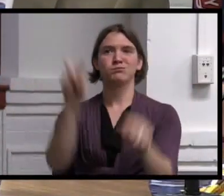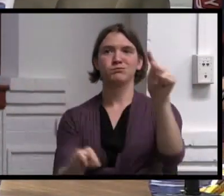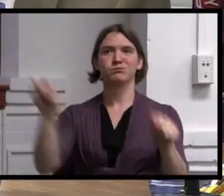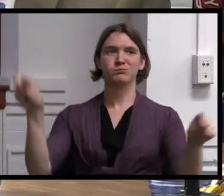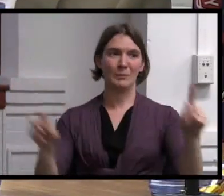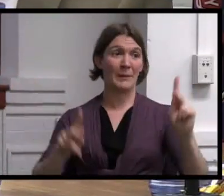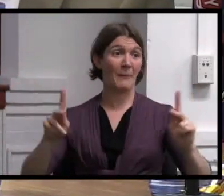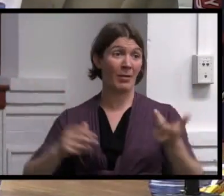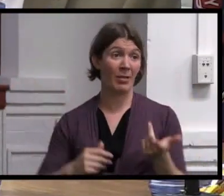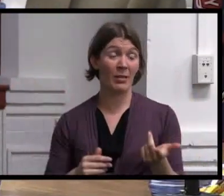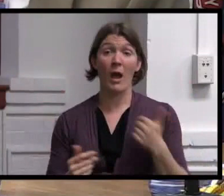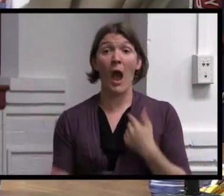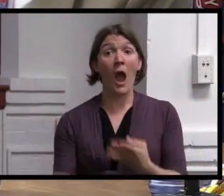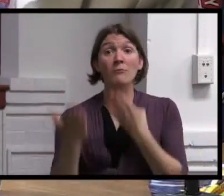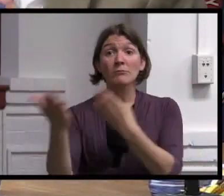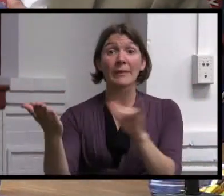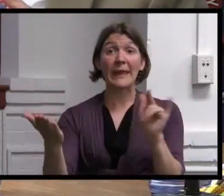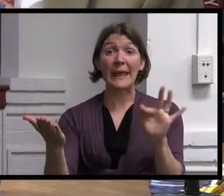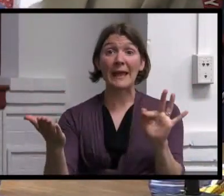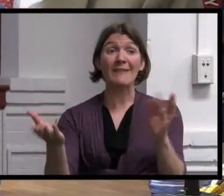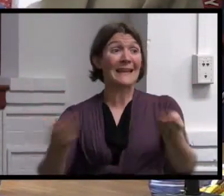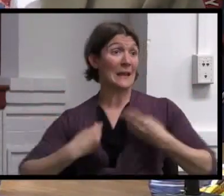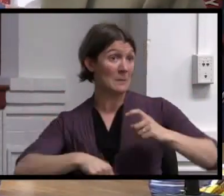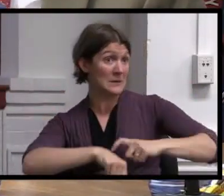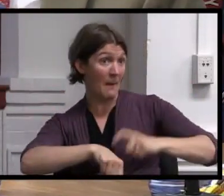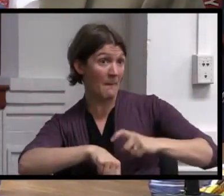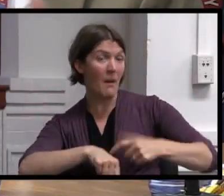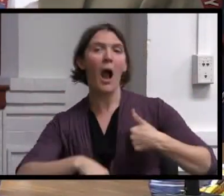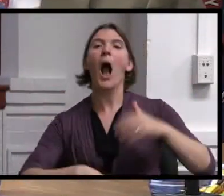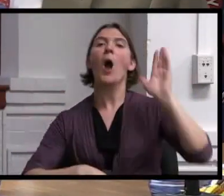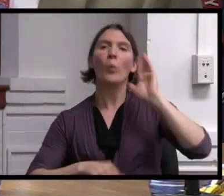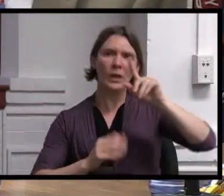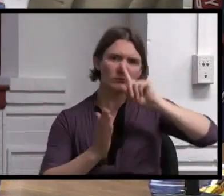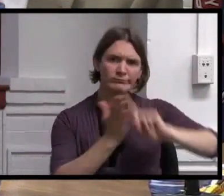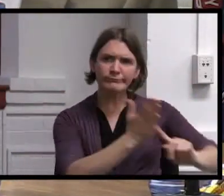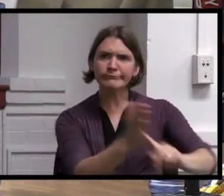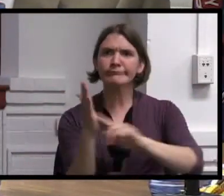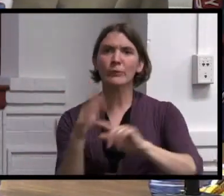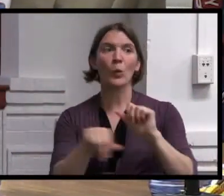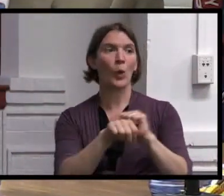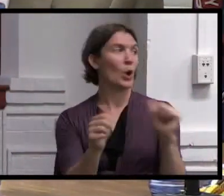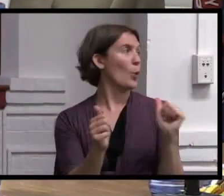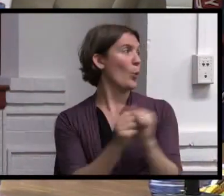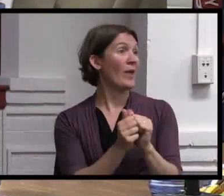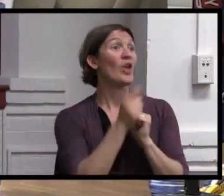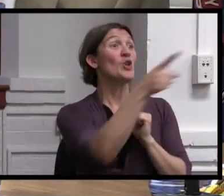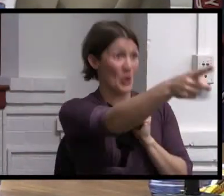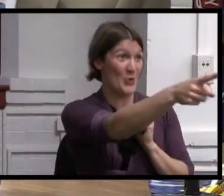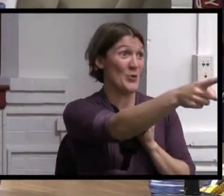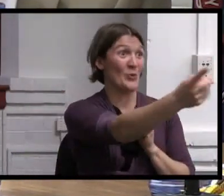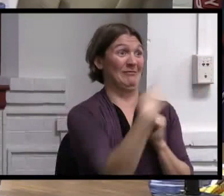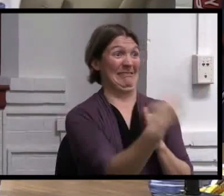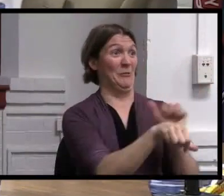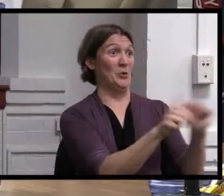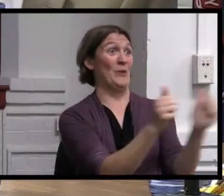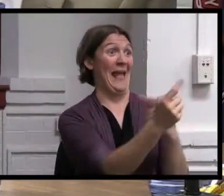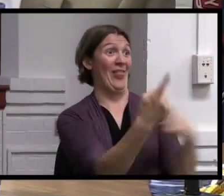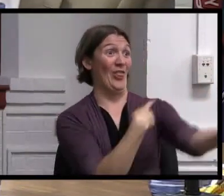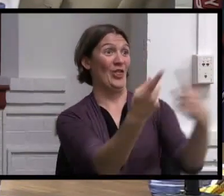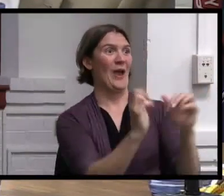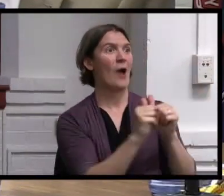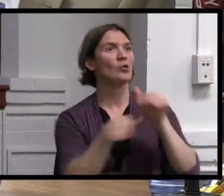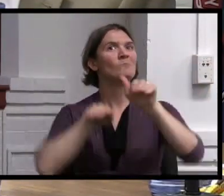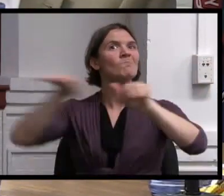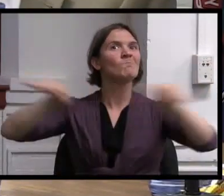board was that if I had some additional time to work with actually you and others who are in the community who are doing that